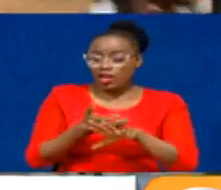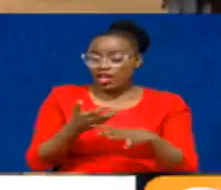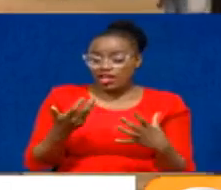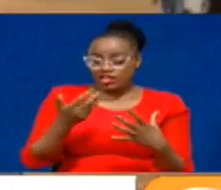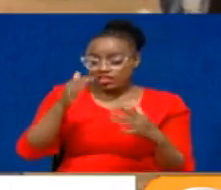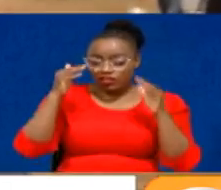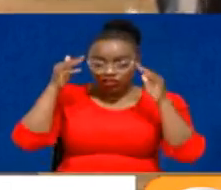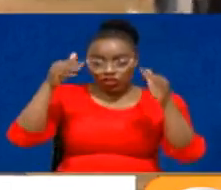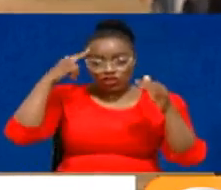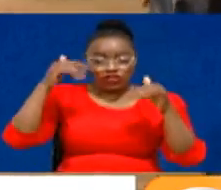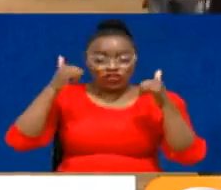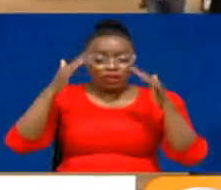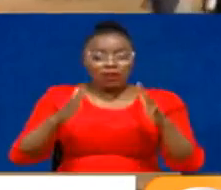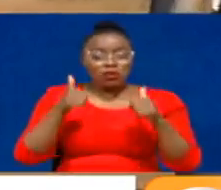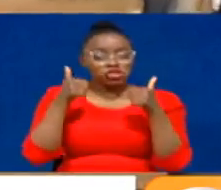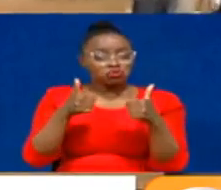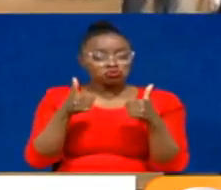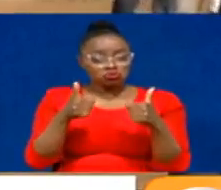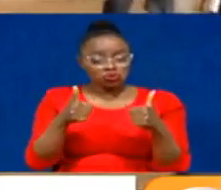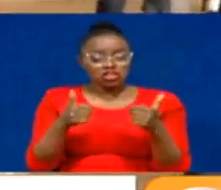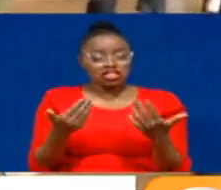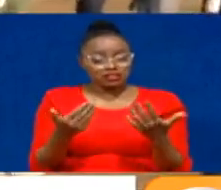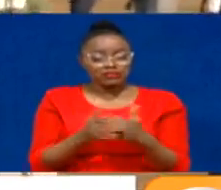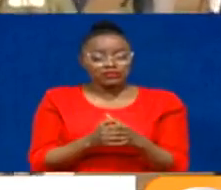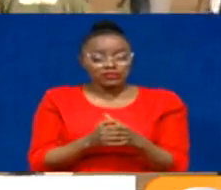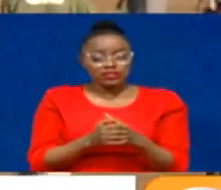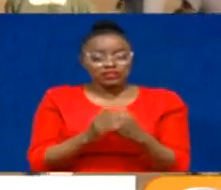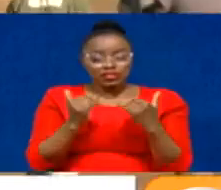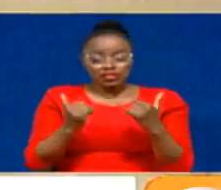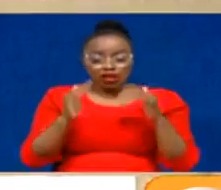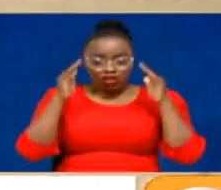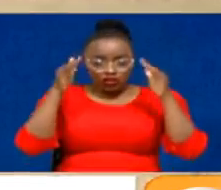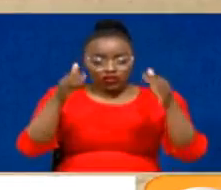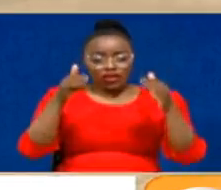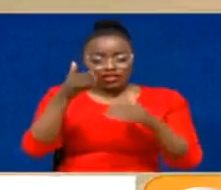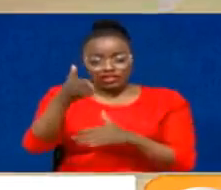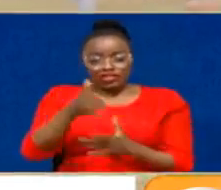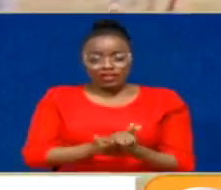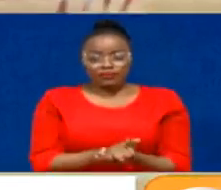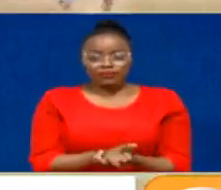concentration ya players imekuwa mzuri. Nawapongeza.